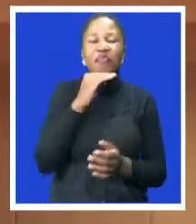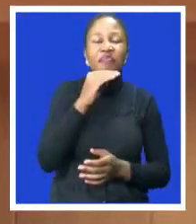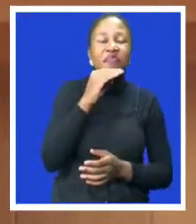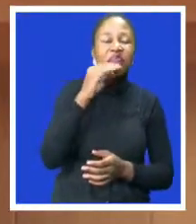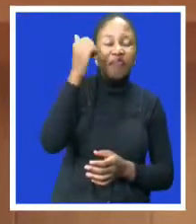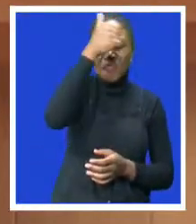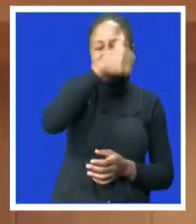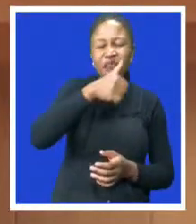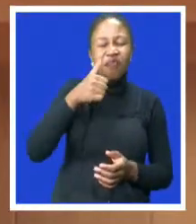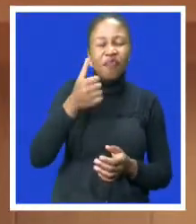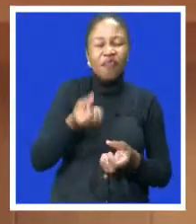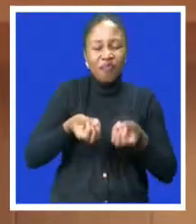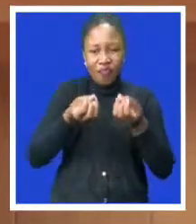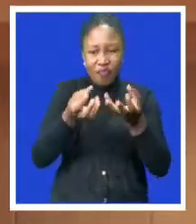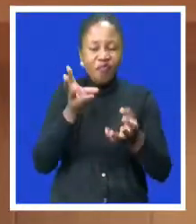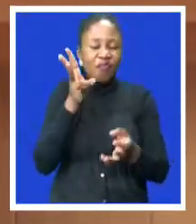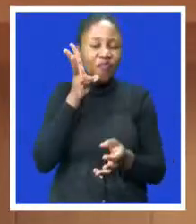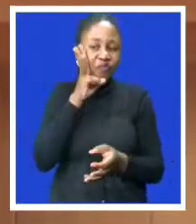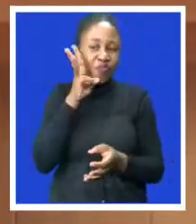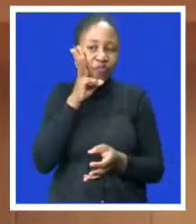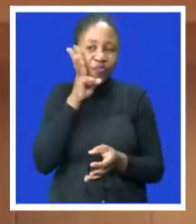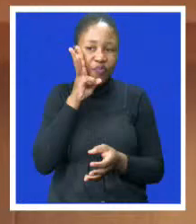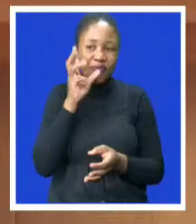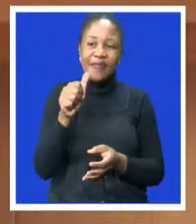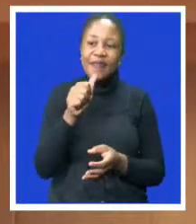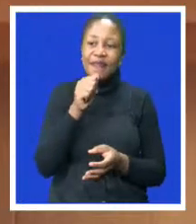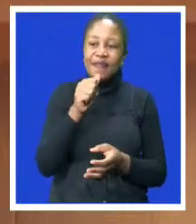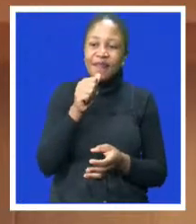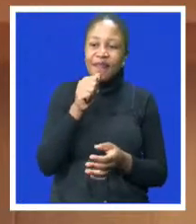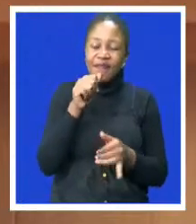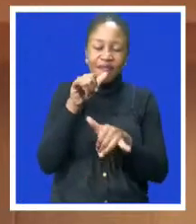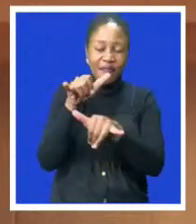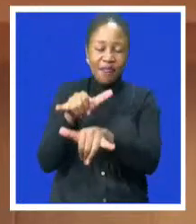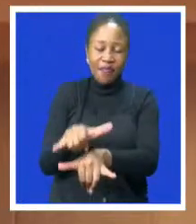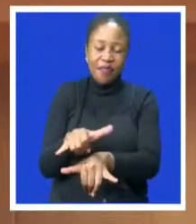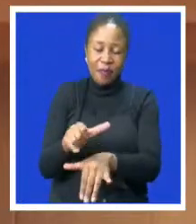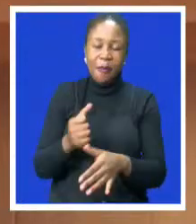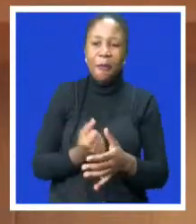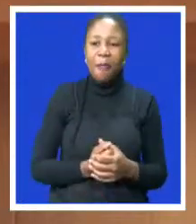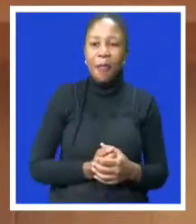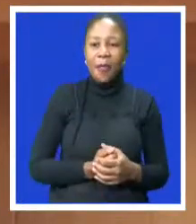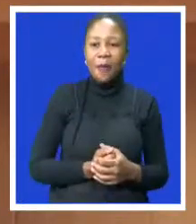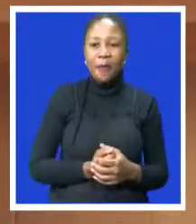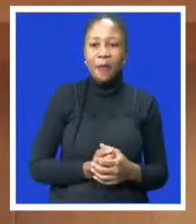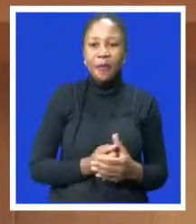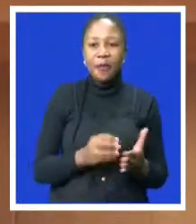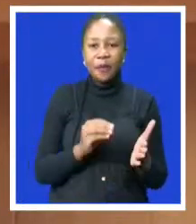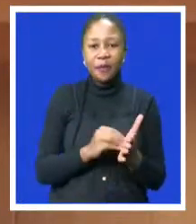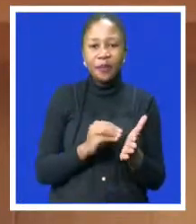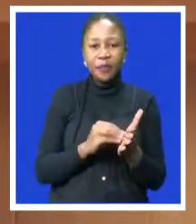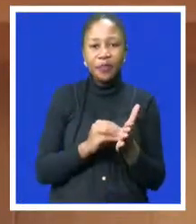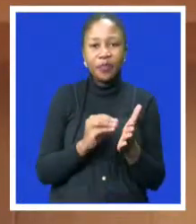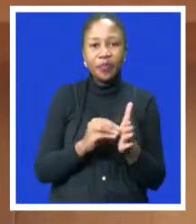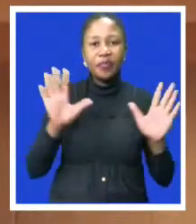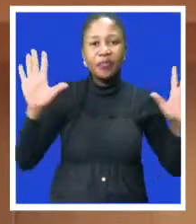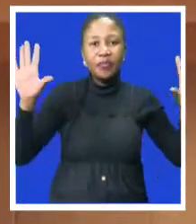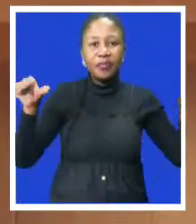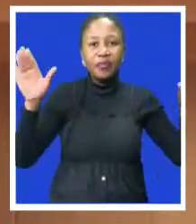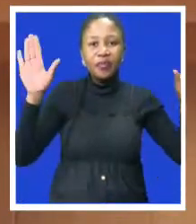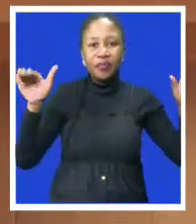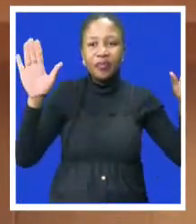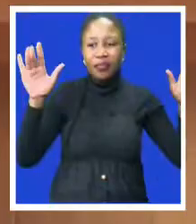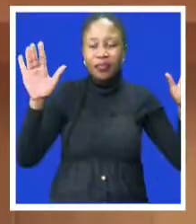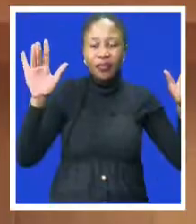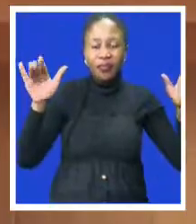So you can see that bird up there. It is just flying over. It's looking for fish to eat. So